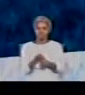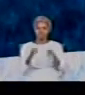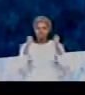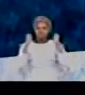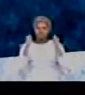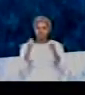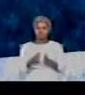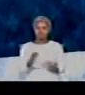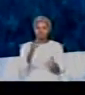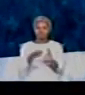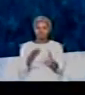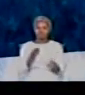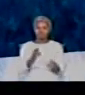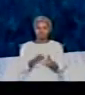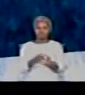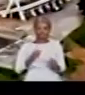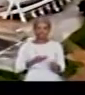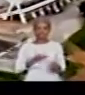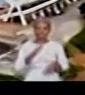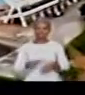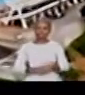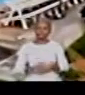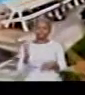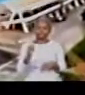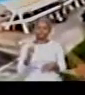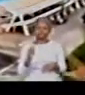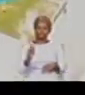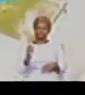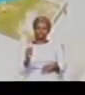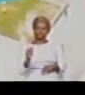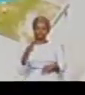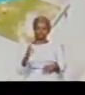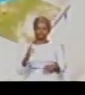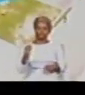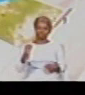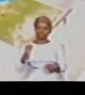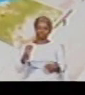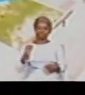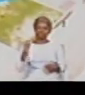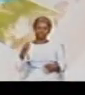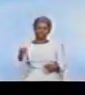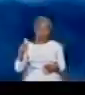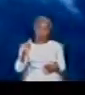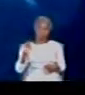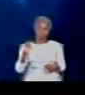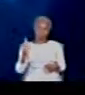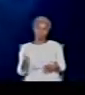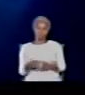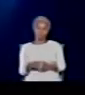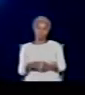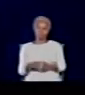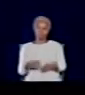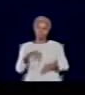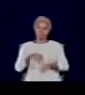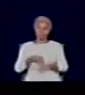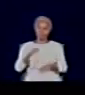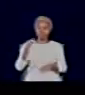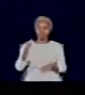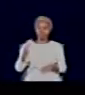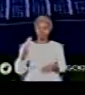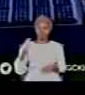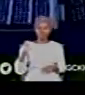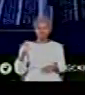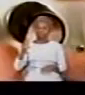bent over. She couldn't lift up herself. Medical science might give that disease different kinds